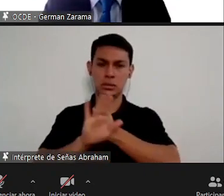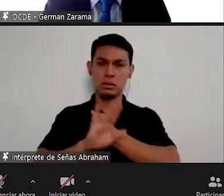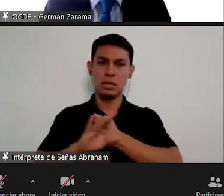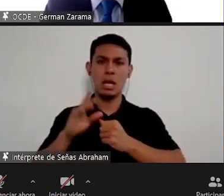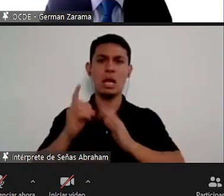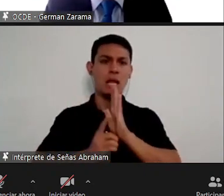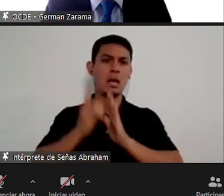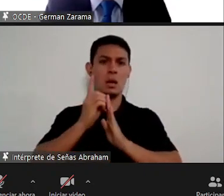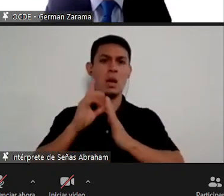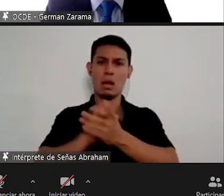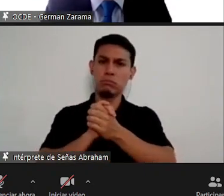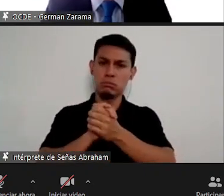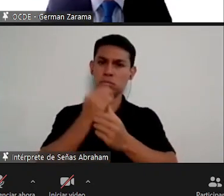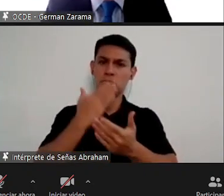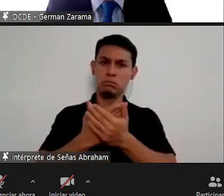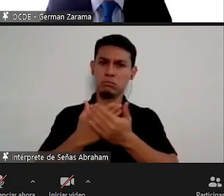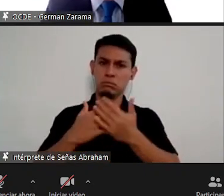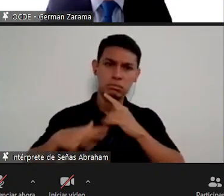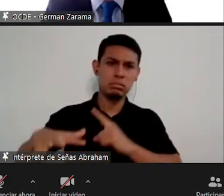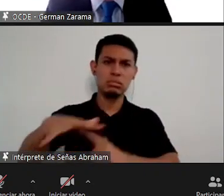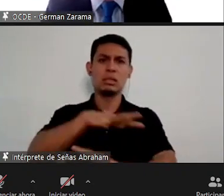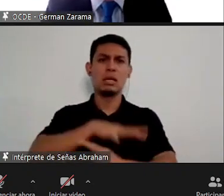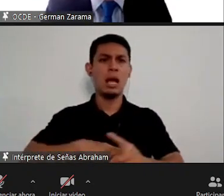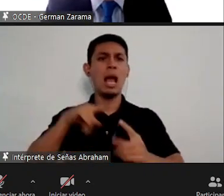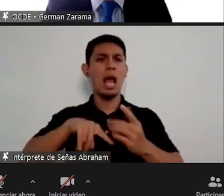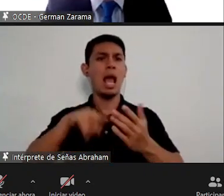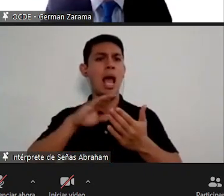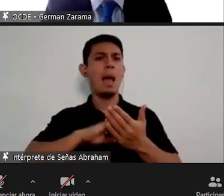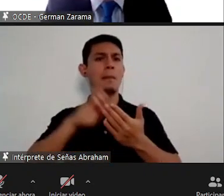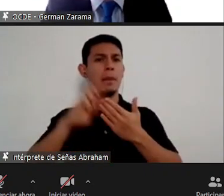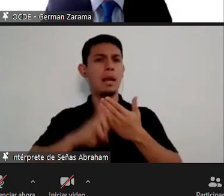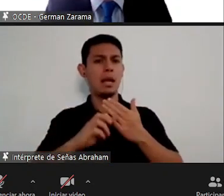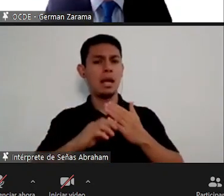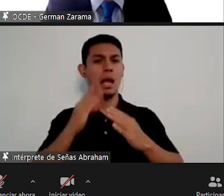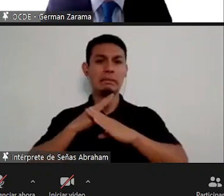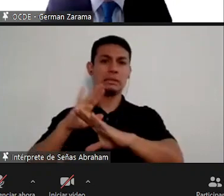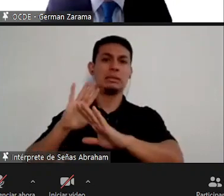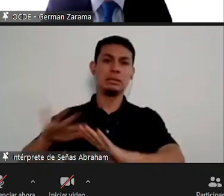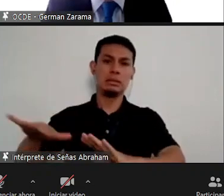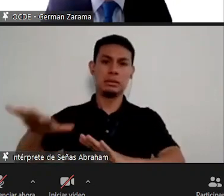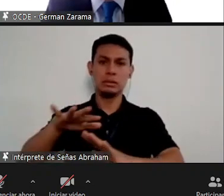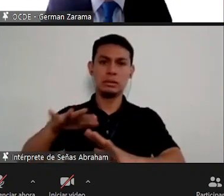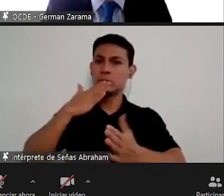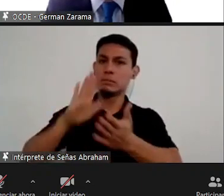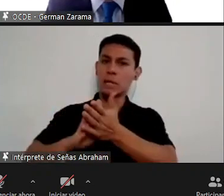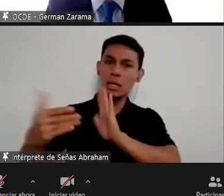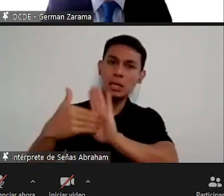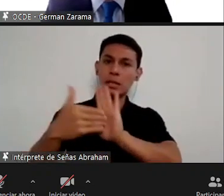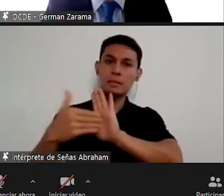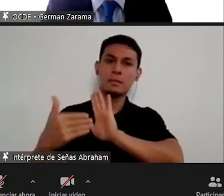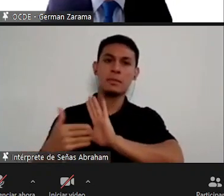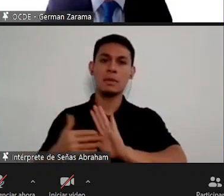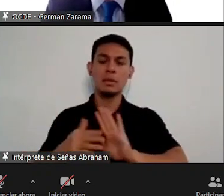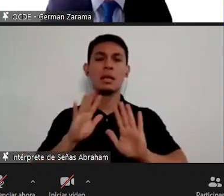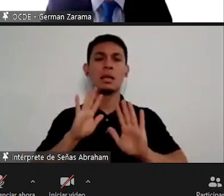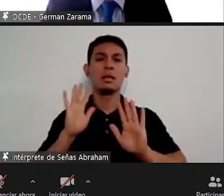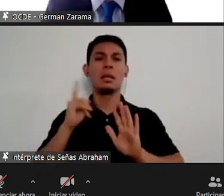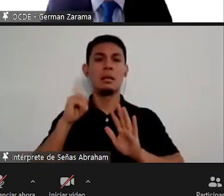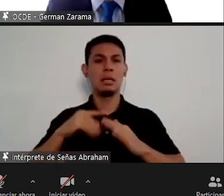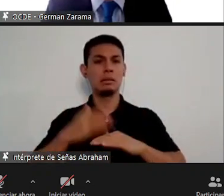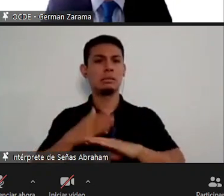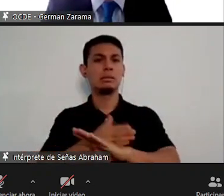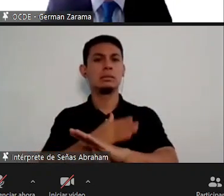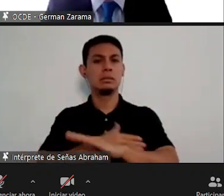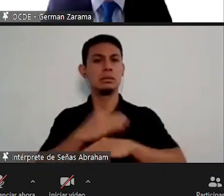insurance assurance and to have a better environmental plan and these plans avoid different types of